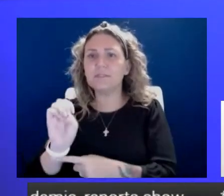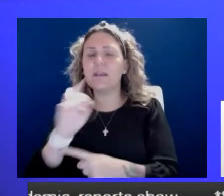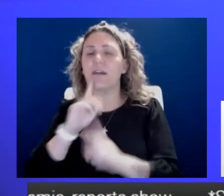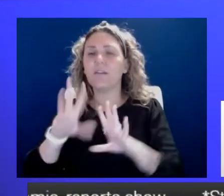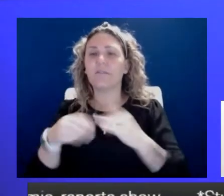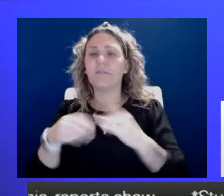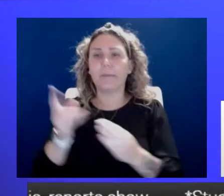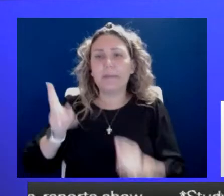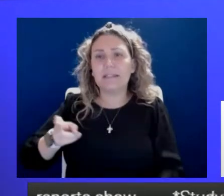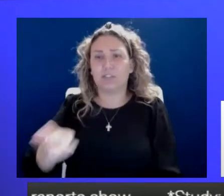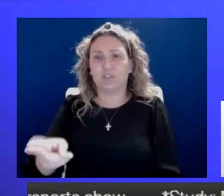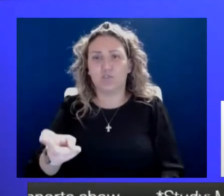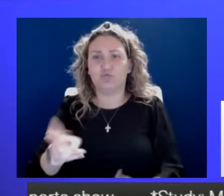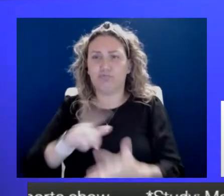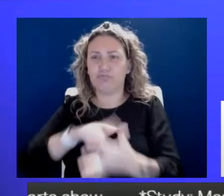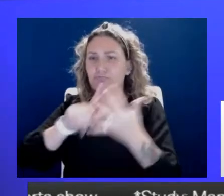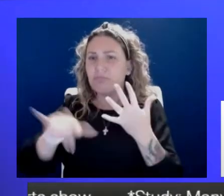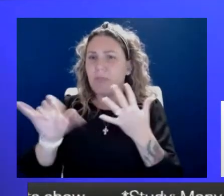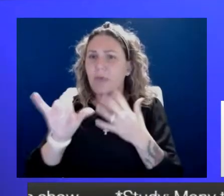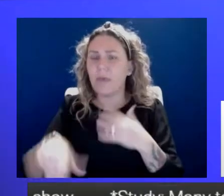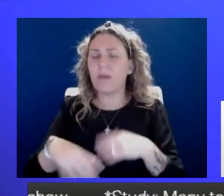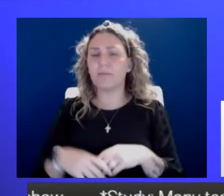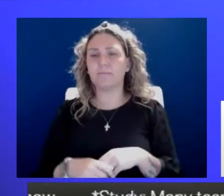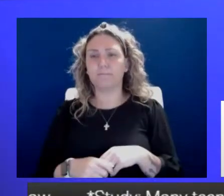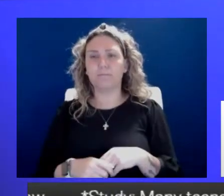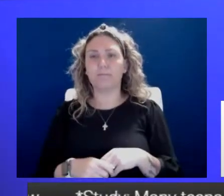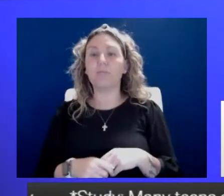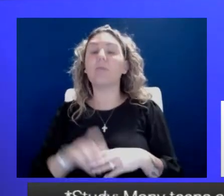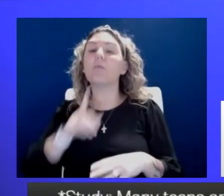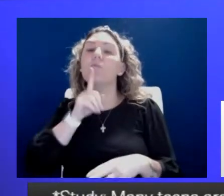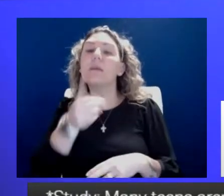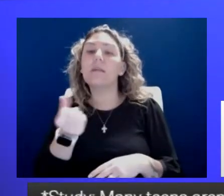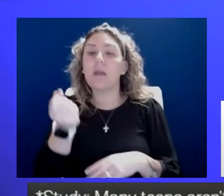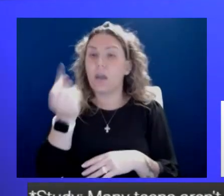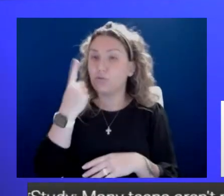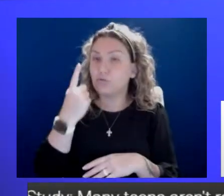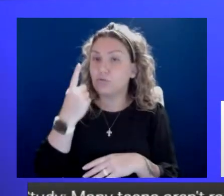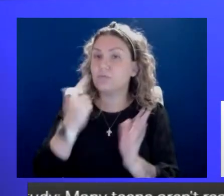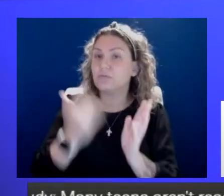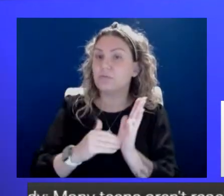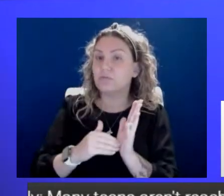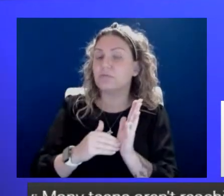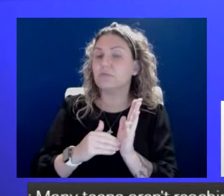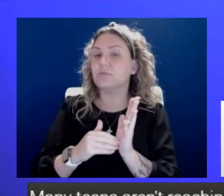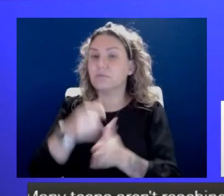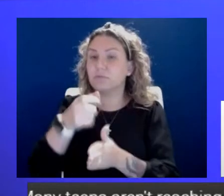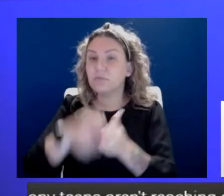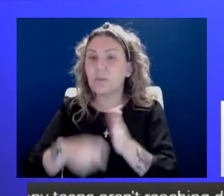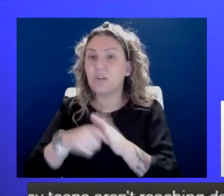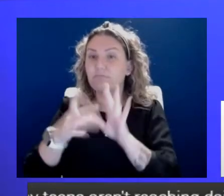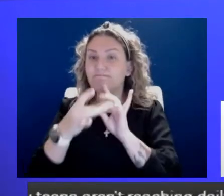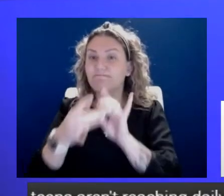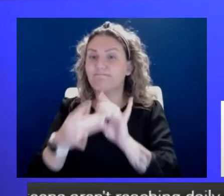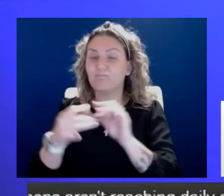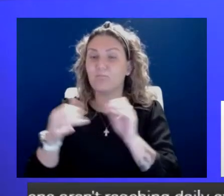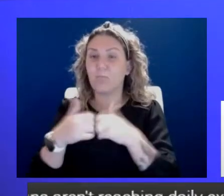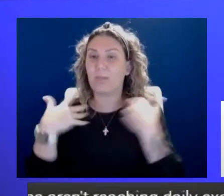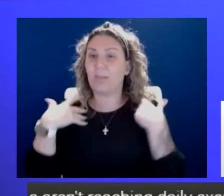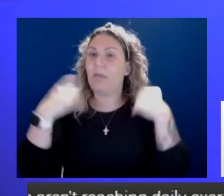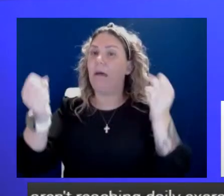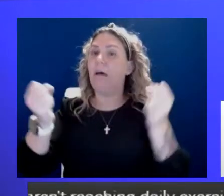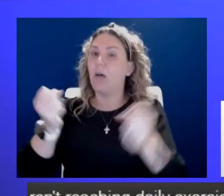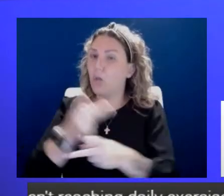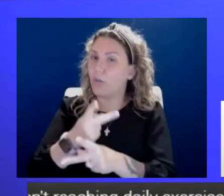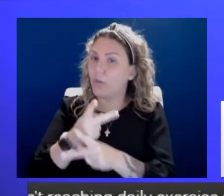things like that. Really, understanding the costs associated with healthcare, those co-pays,